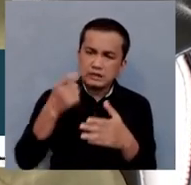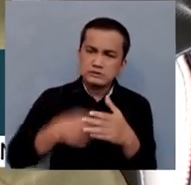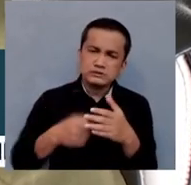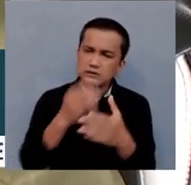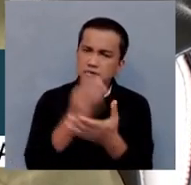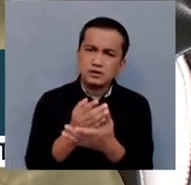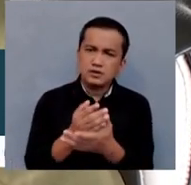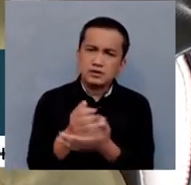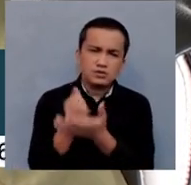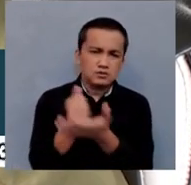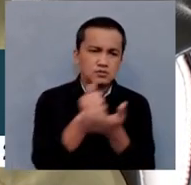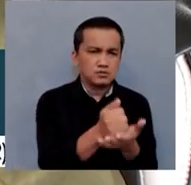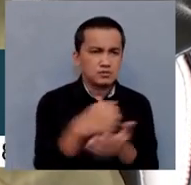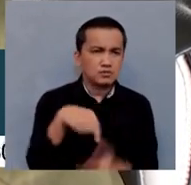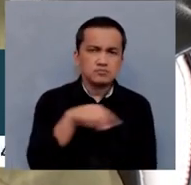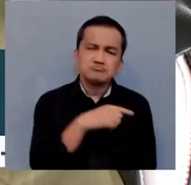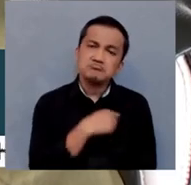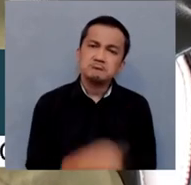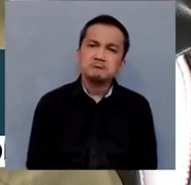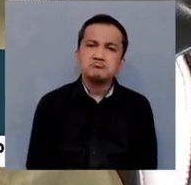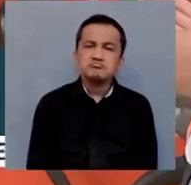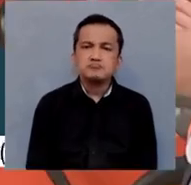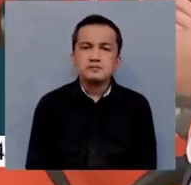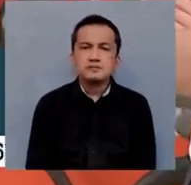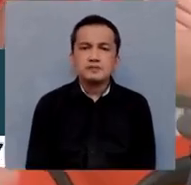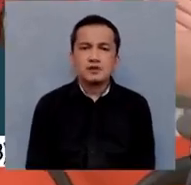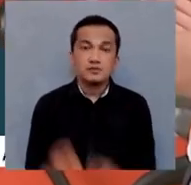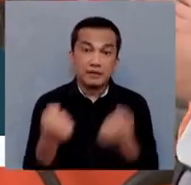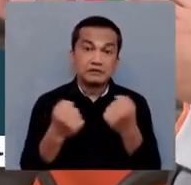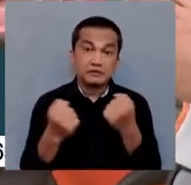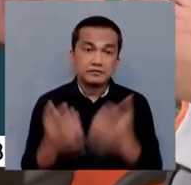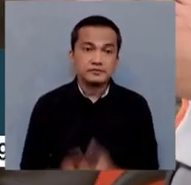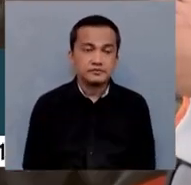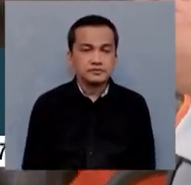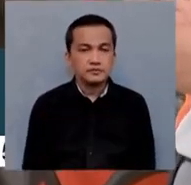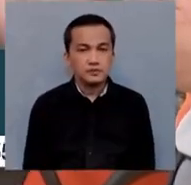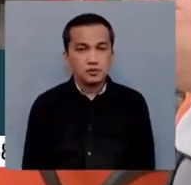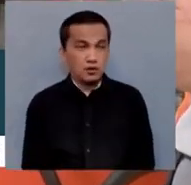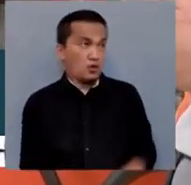mga katulad naming motorista. Kung makakatulong sa